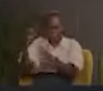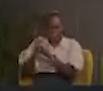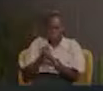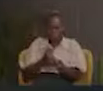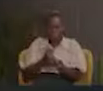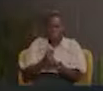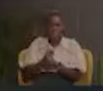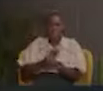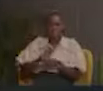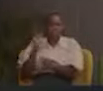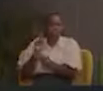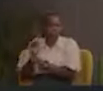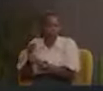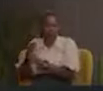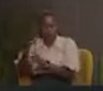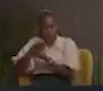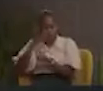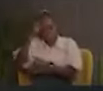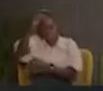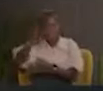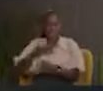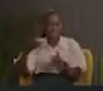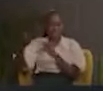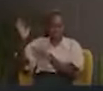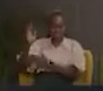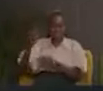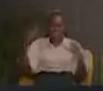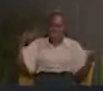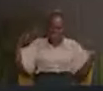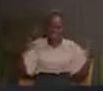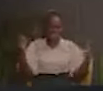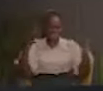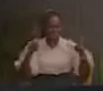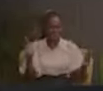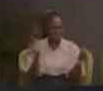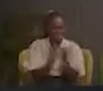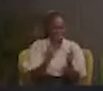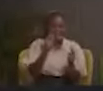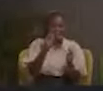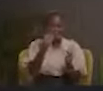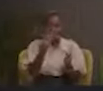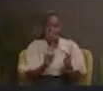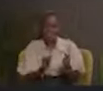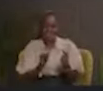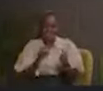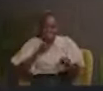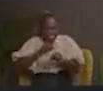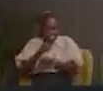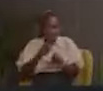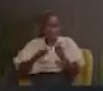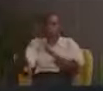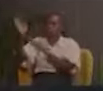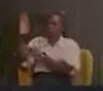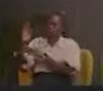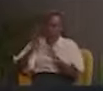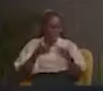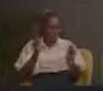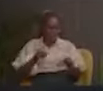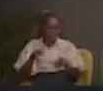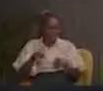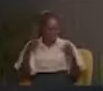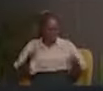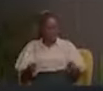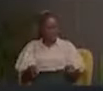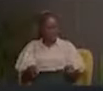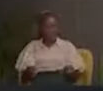man and then from God. The angel had to come to Mary, sent from God. How shall these things be? She said,